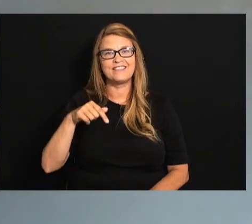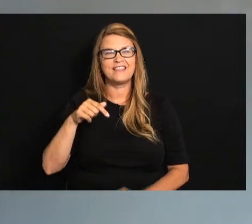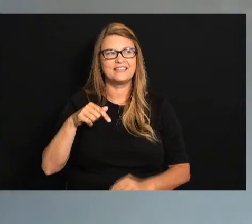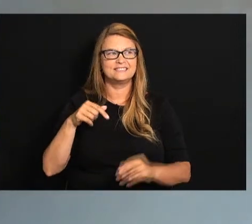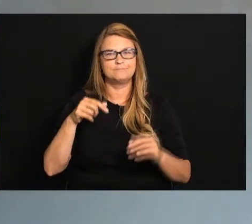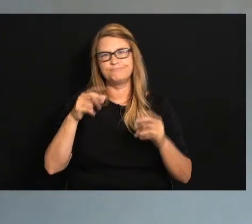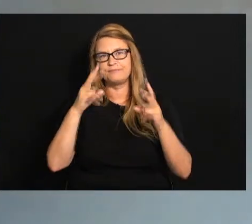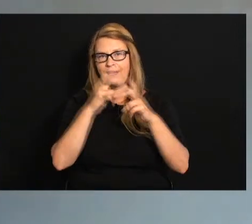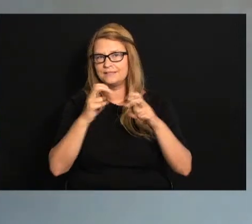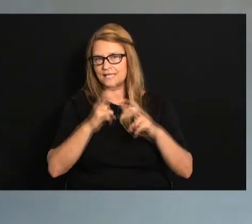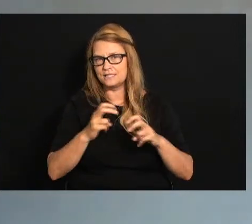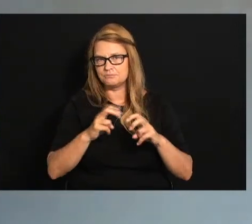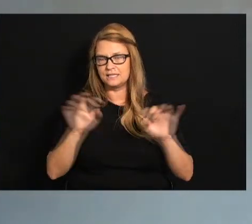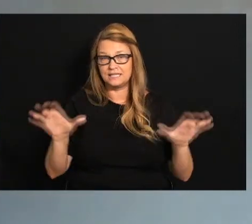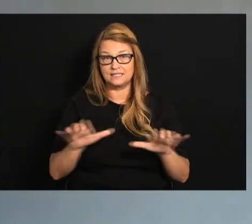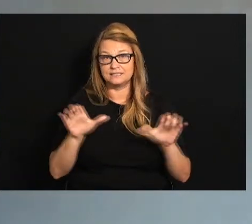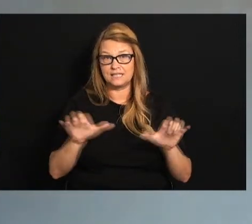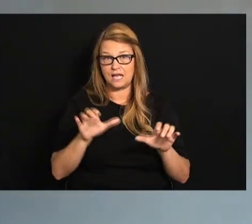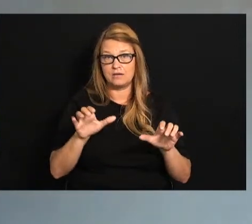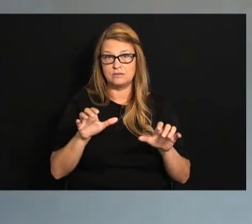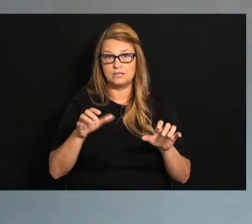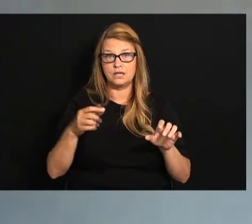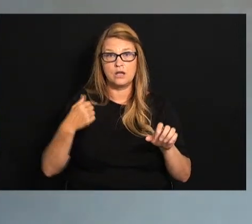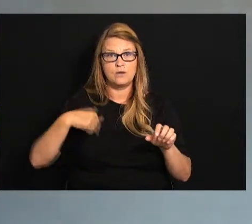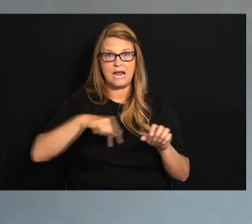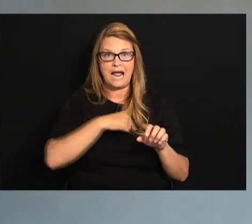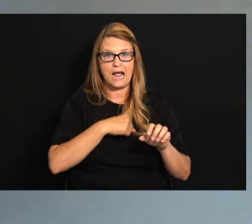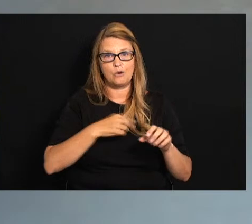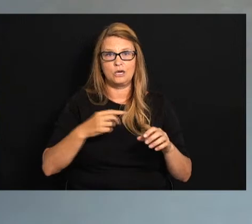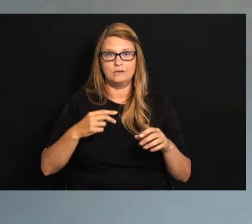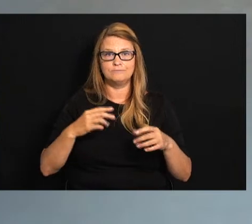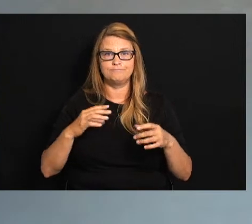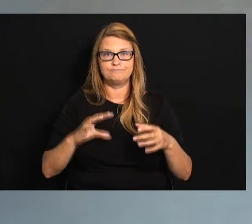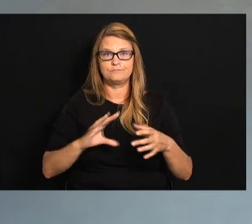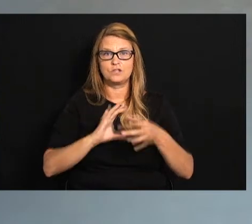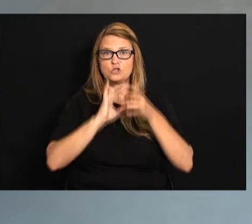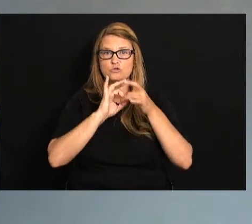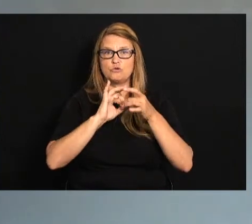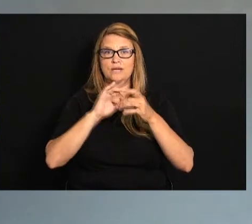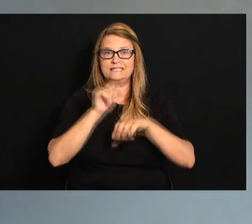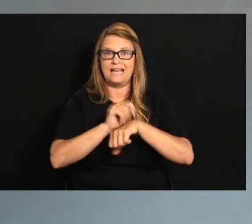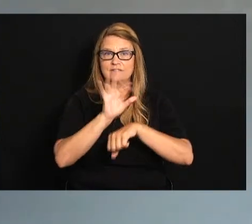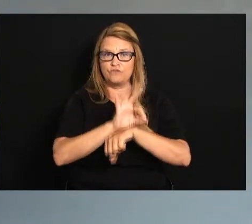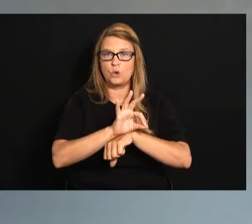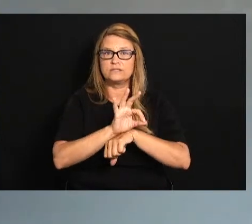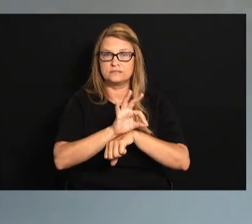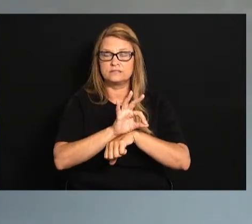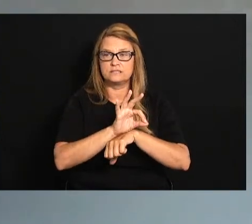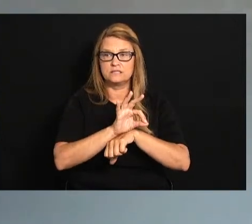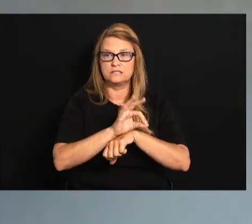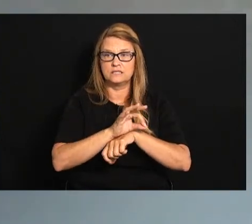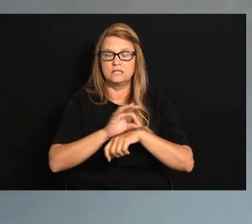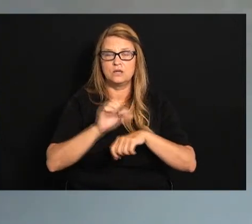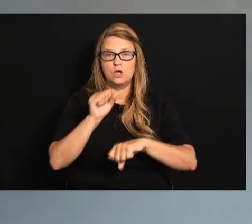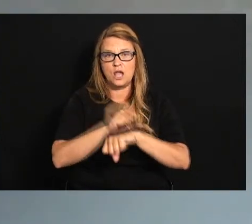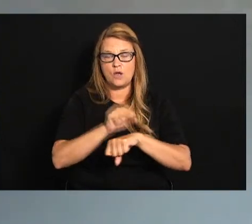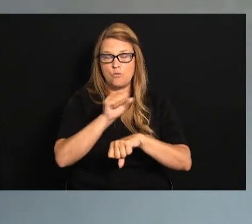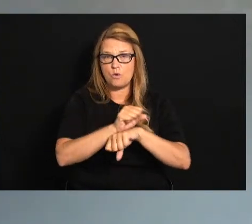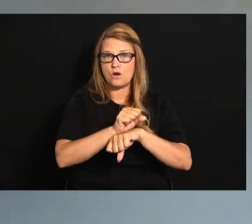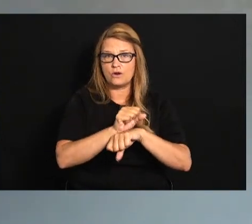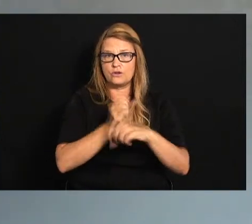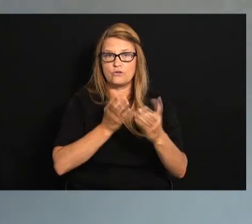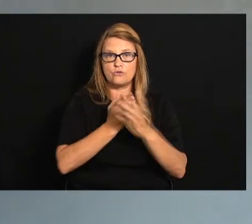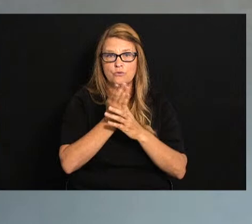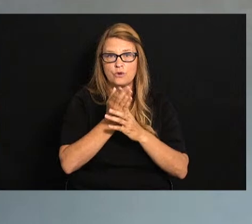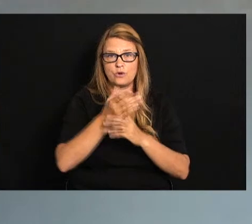by our Joint Information Center with the task force and work done through the